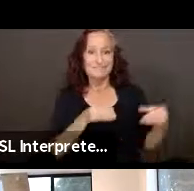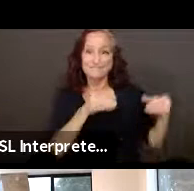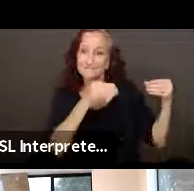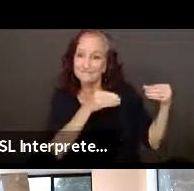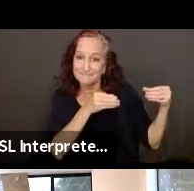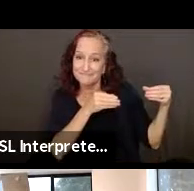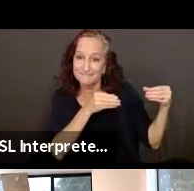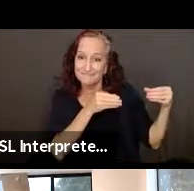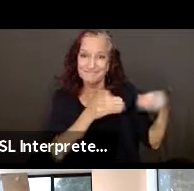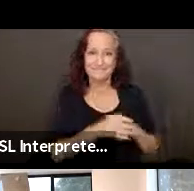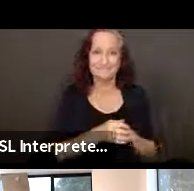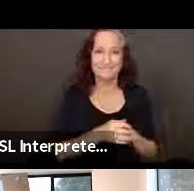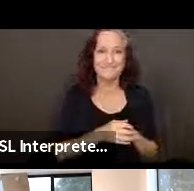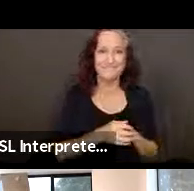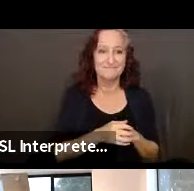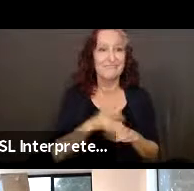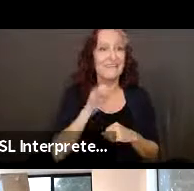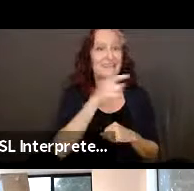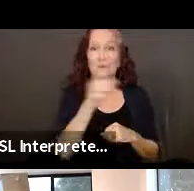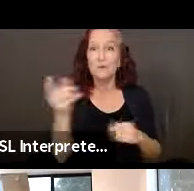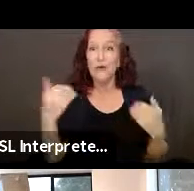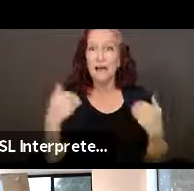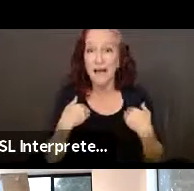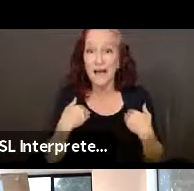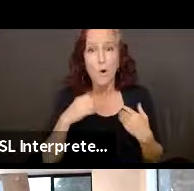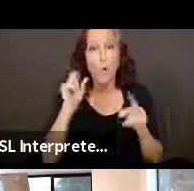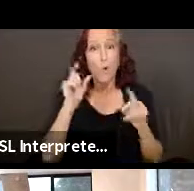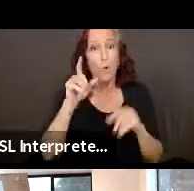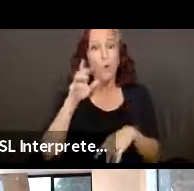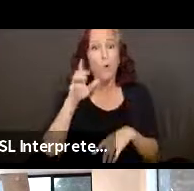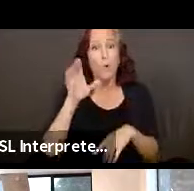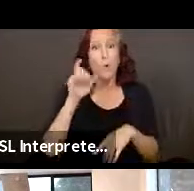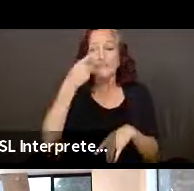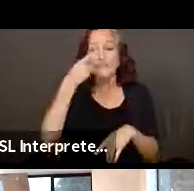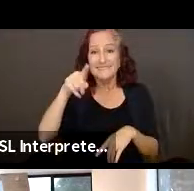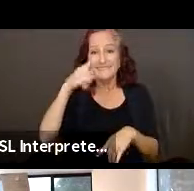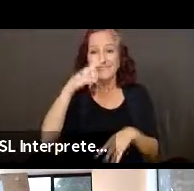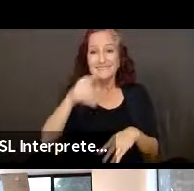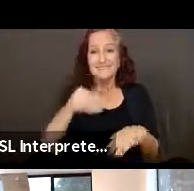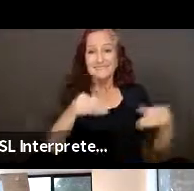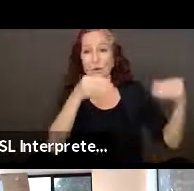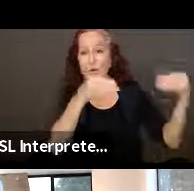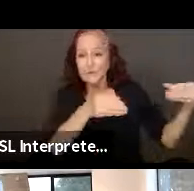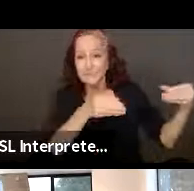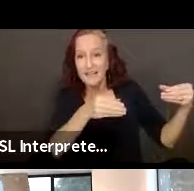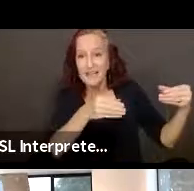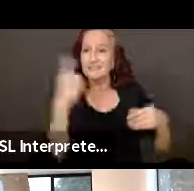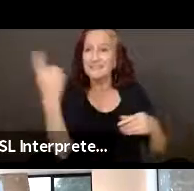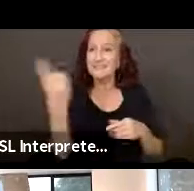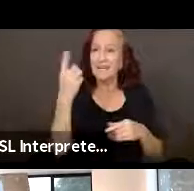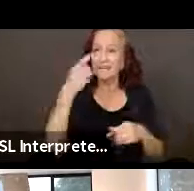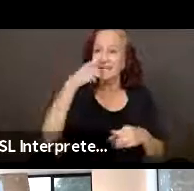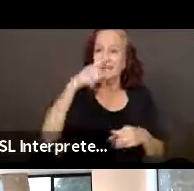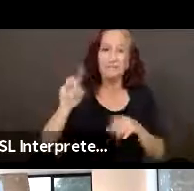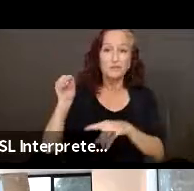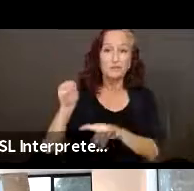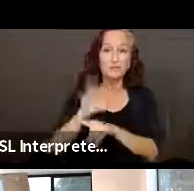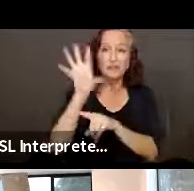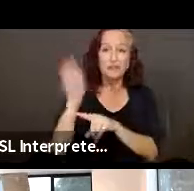have held it up. If you all have it, actually, will you just do me a favor and just do that? And then will somebody on the team take a screenshot?